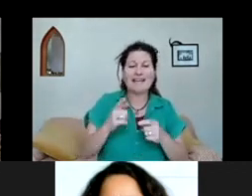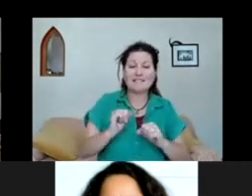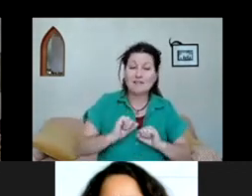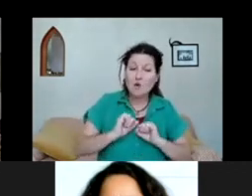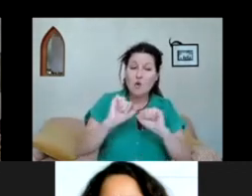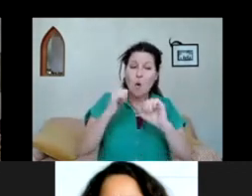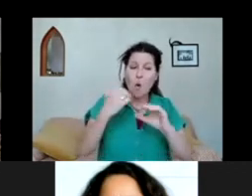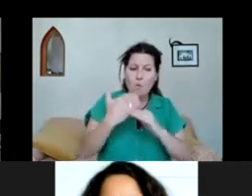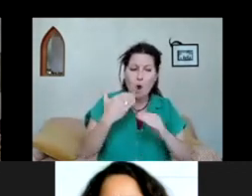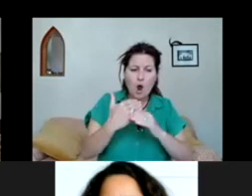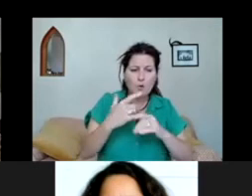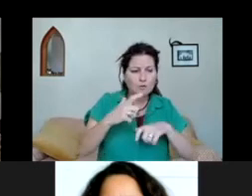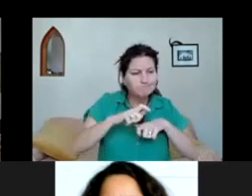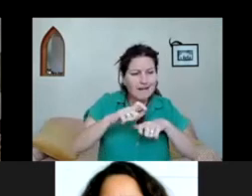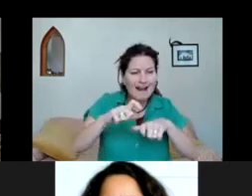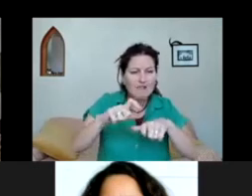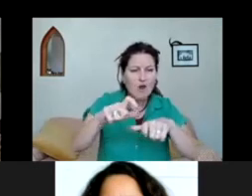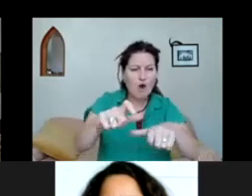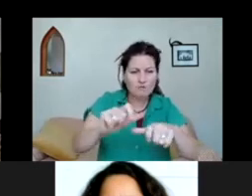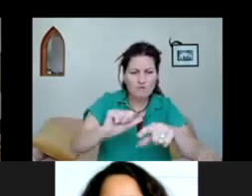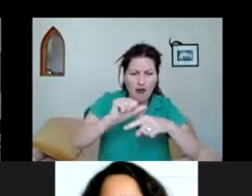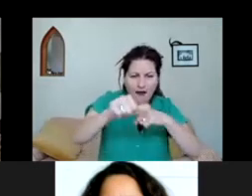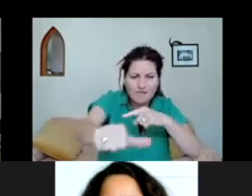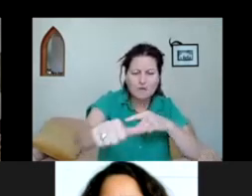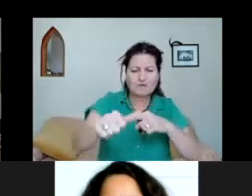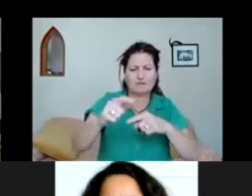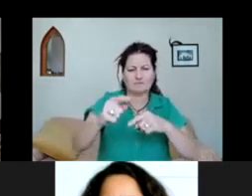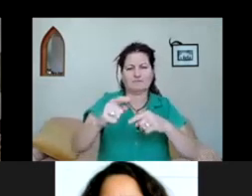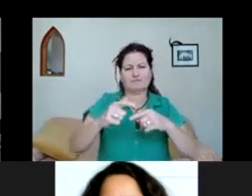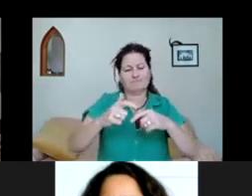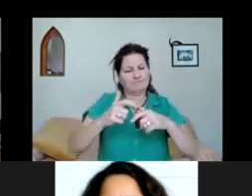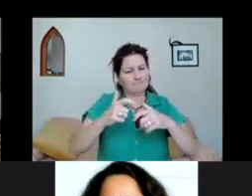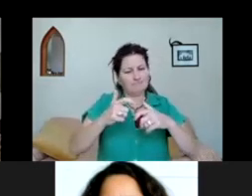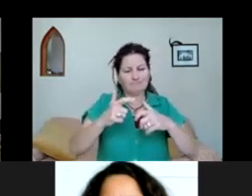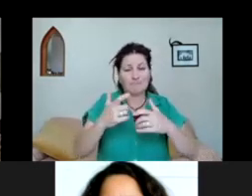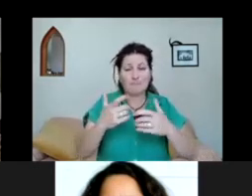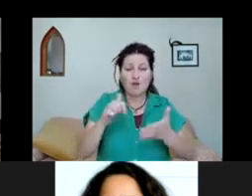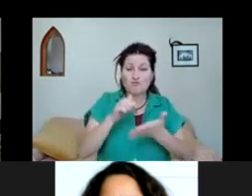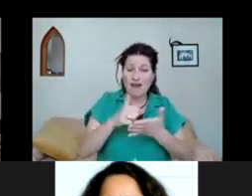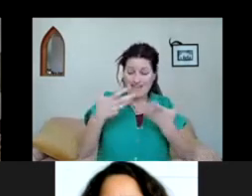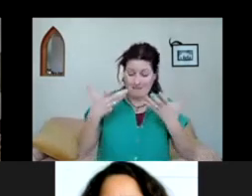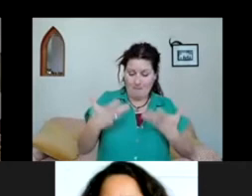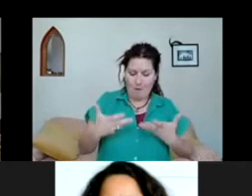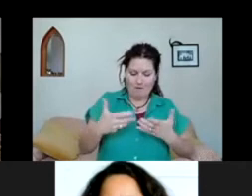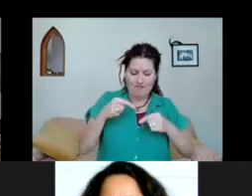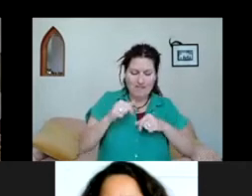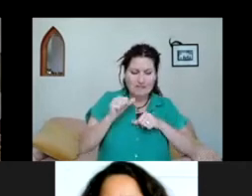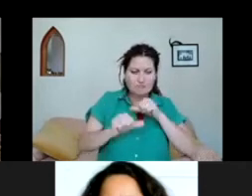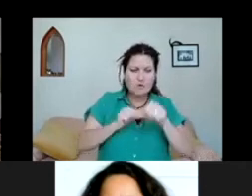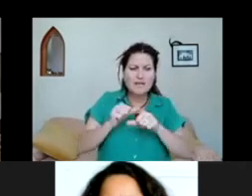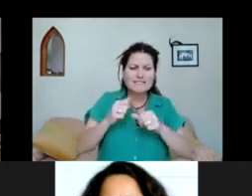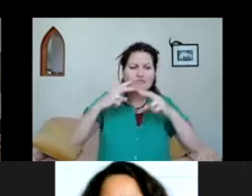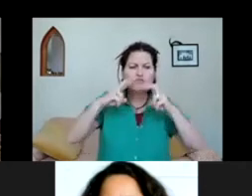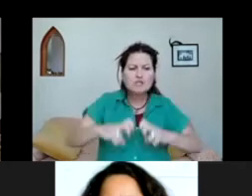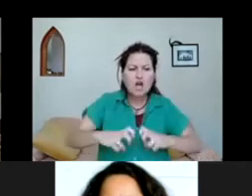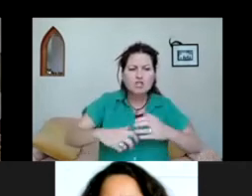be seen in other contexts. But right here during this process of the R&D applications, we're not in a position to be